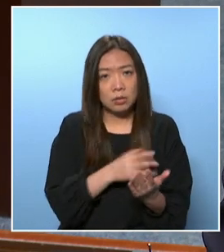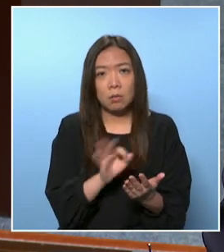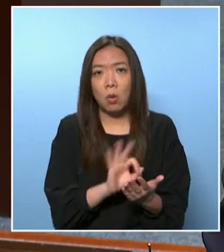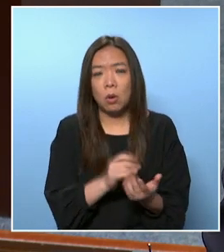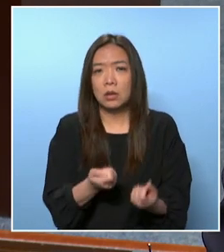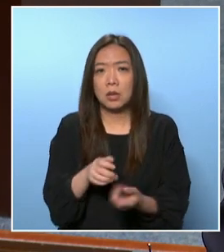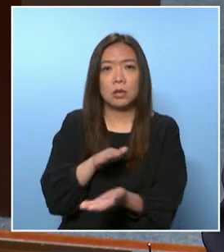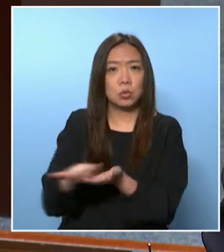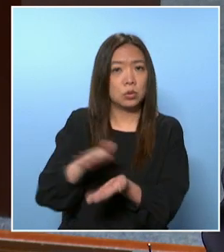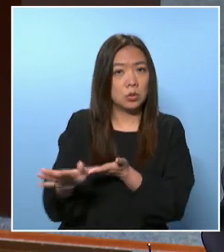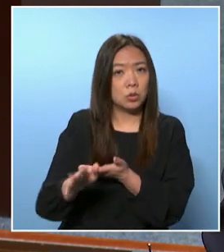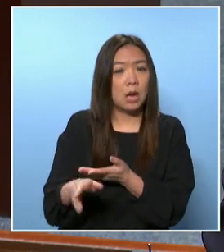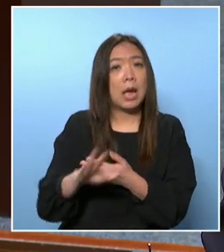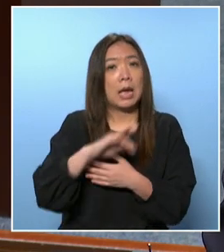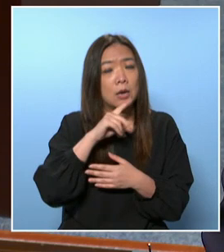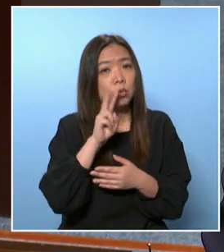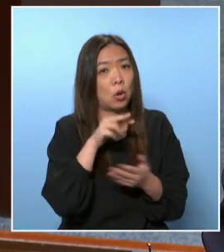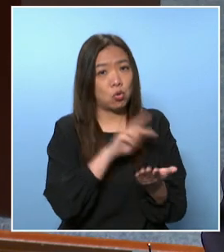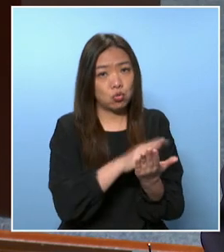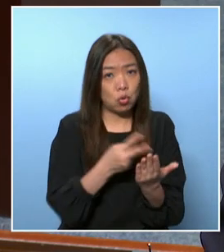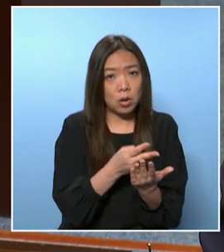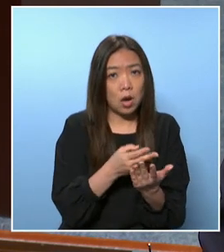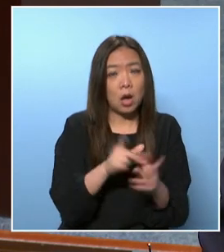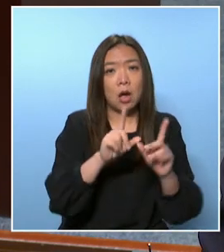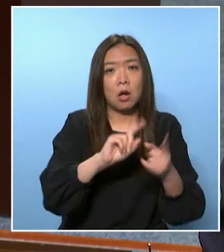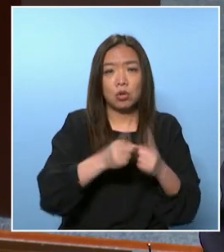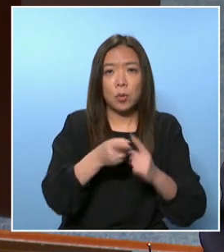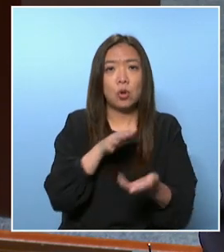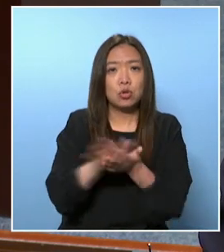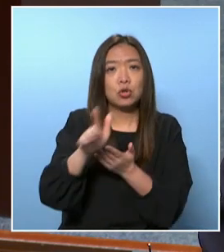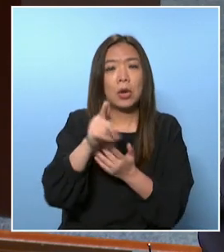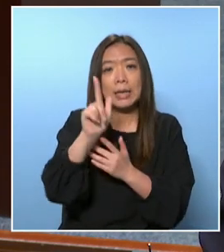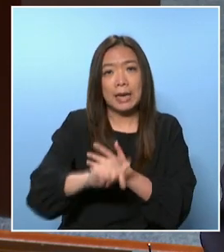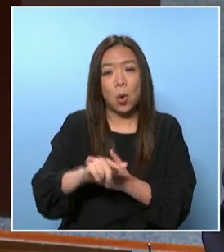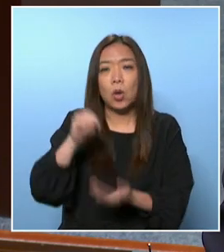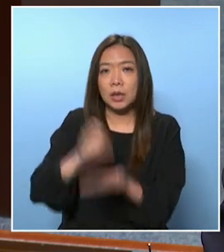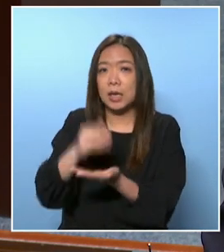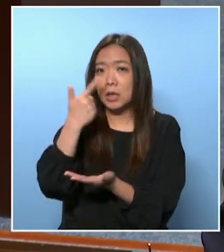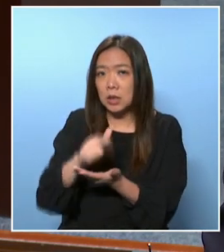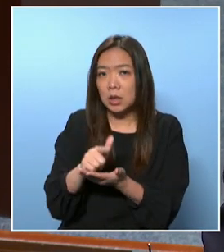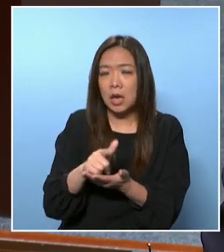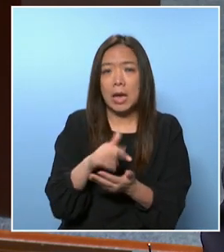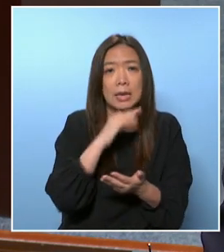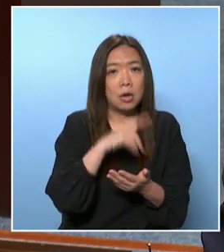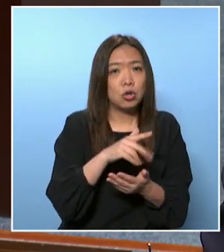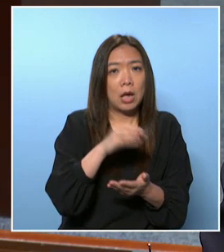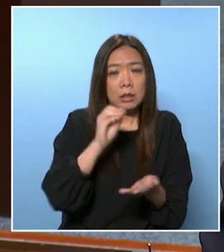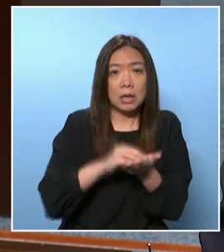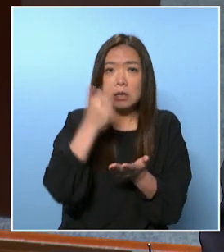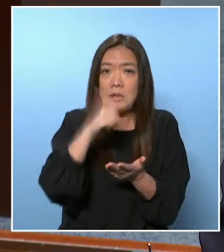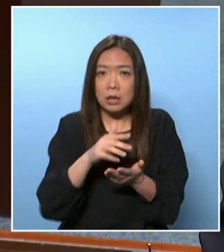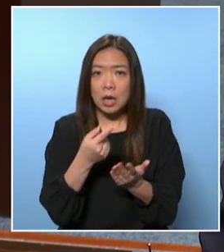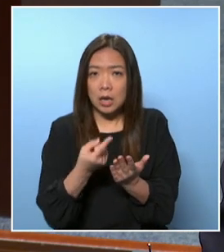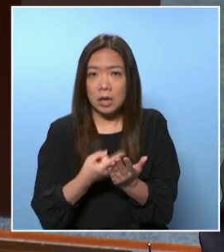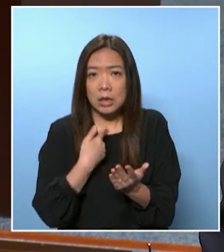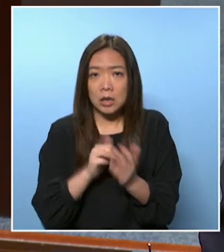amended, and now there is no revision. Either you keep it or you have a new one. If you make